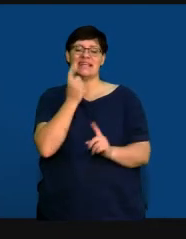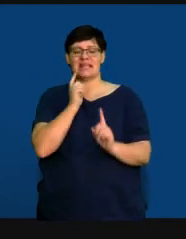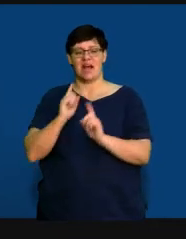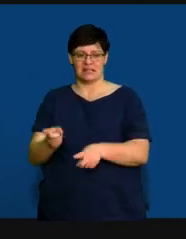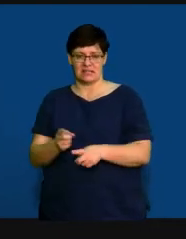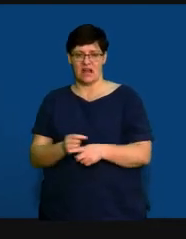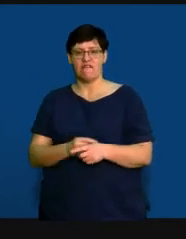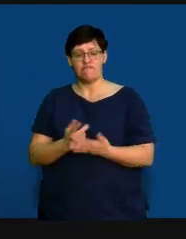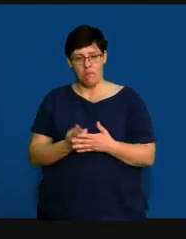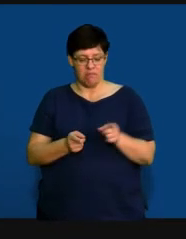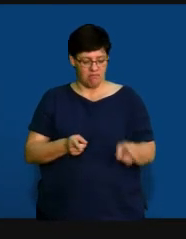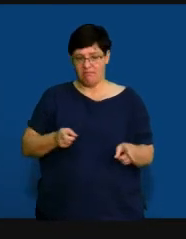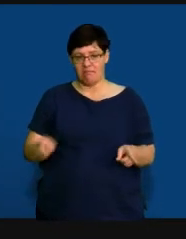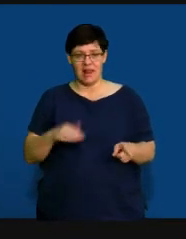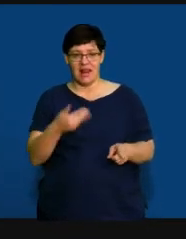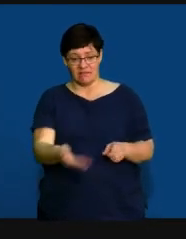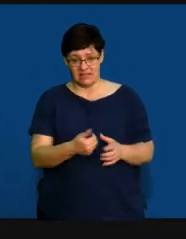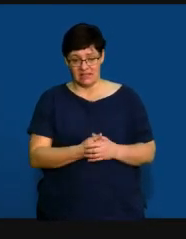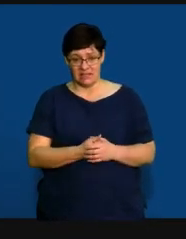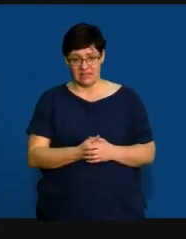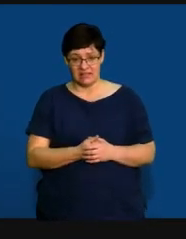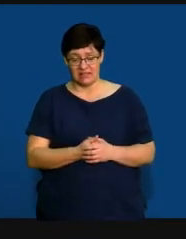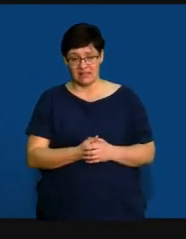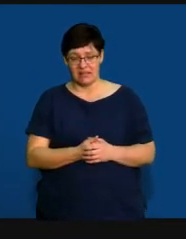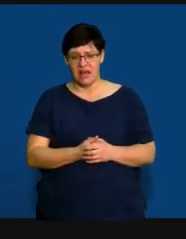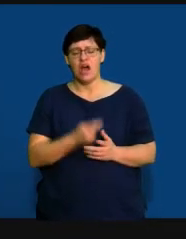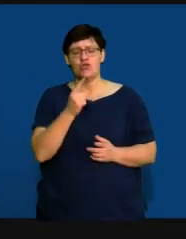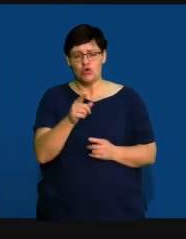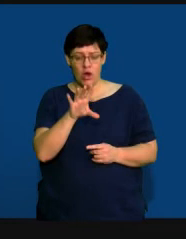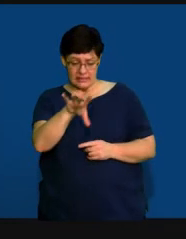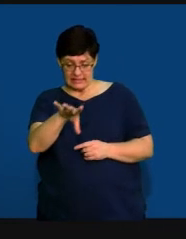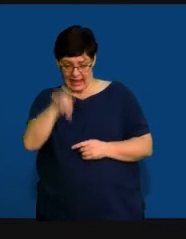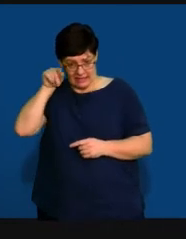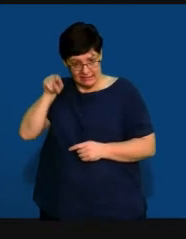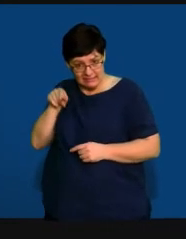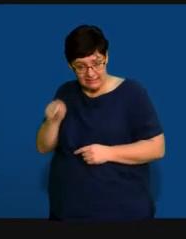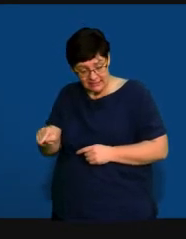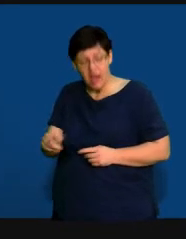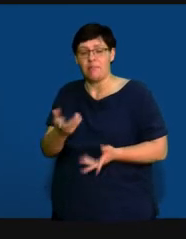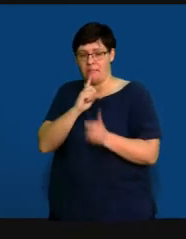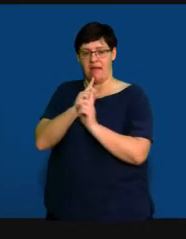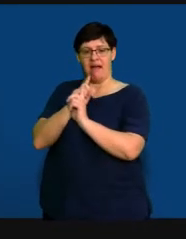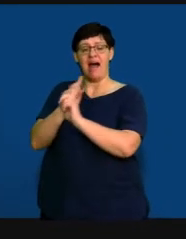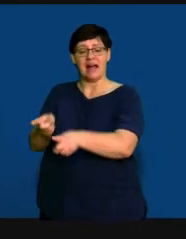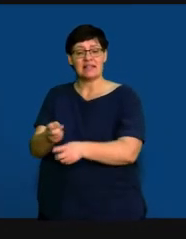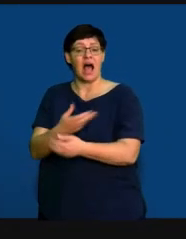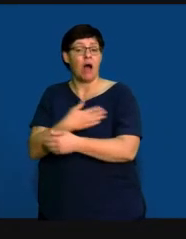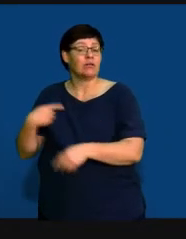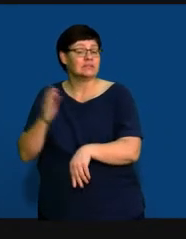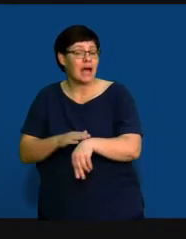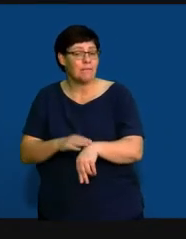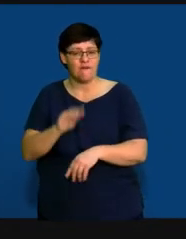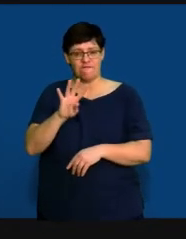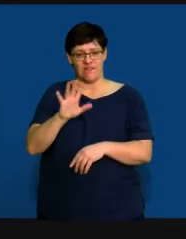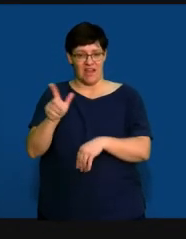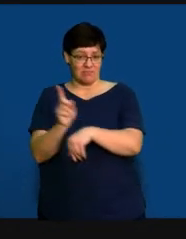of the remaining questions. You now have that selected question to answer in 45 minutes.